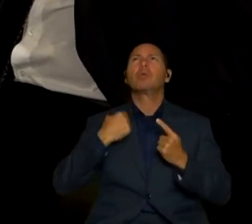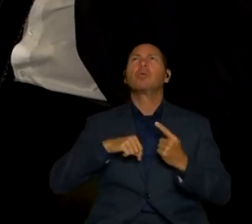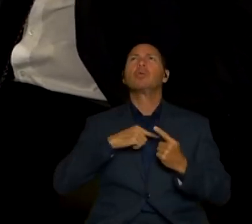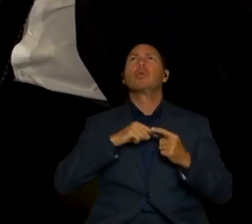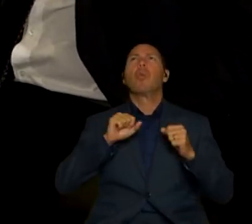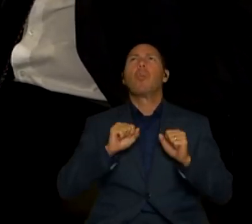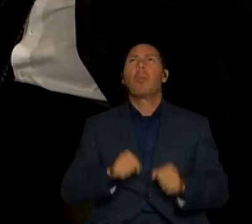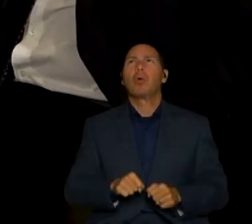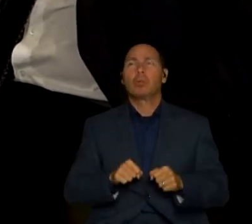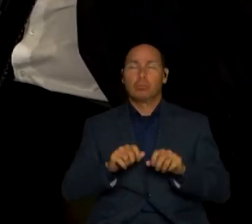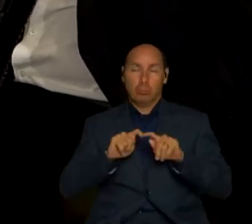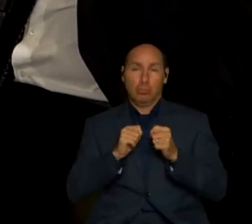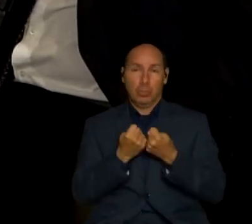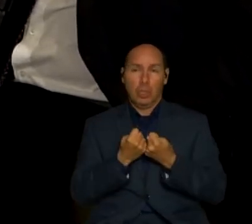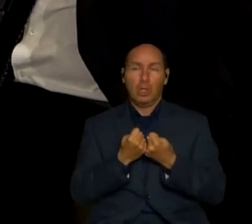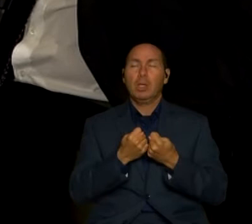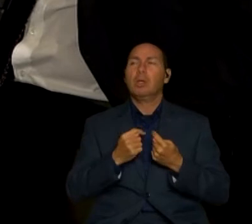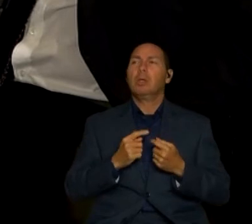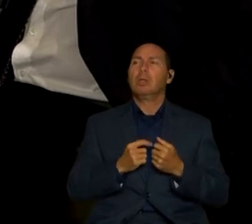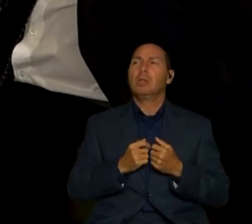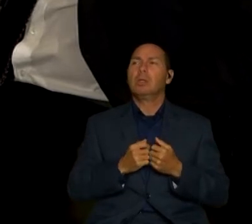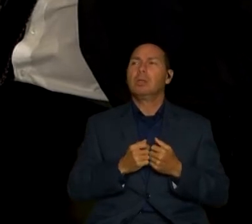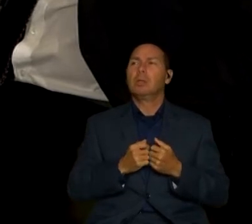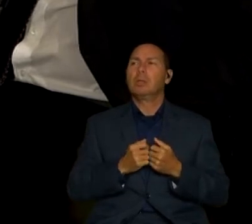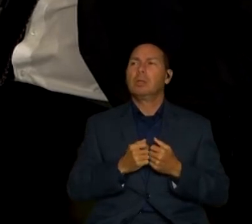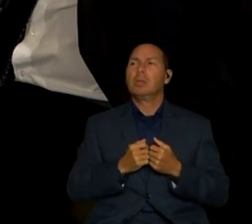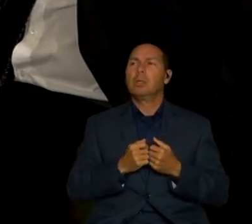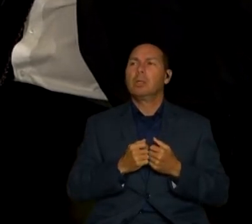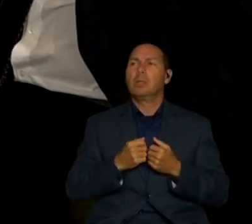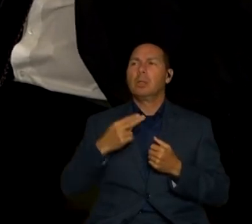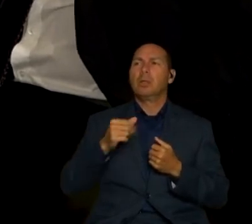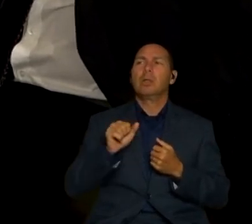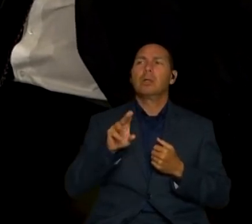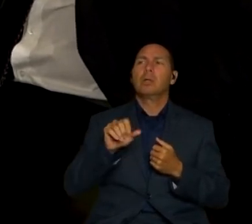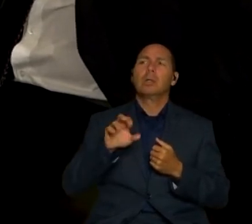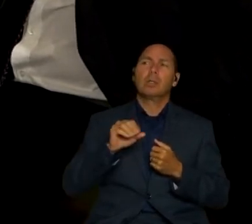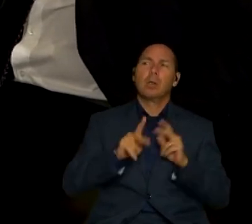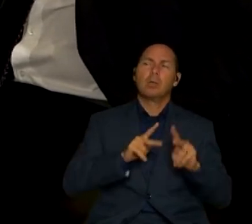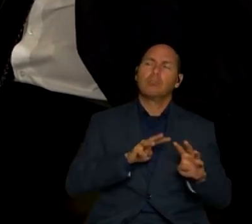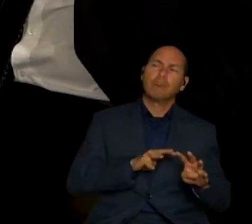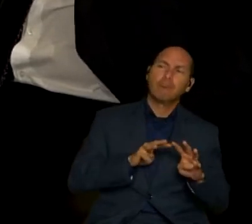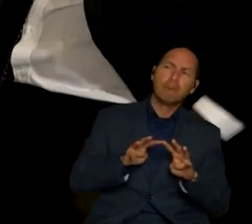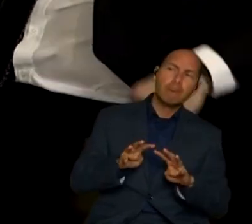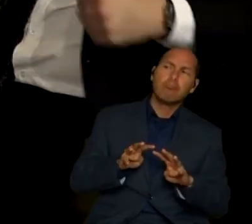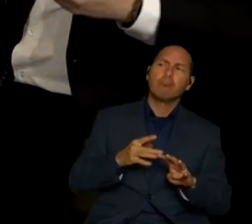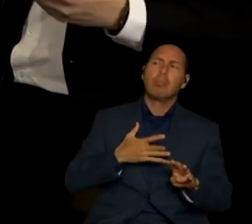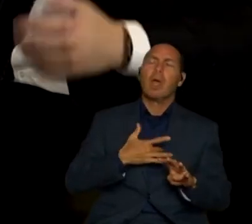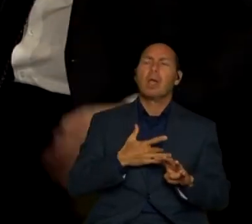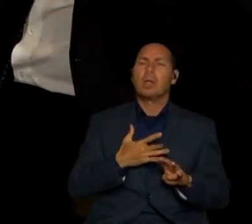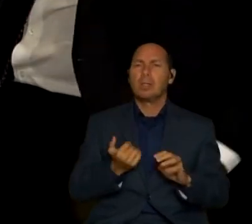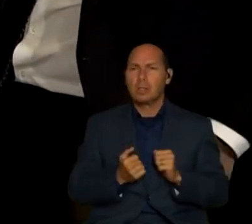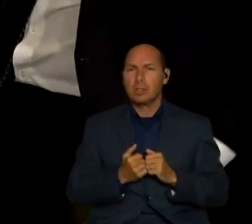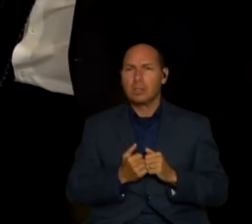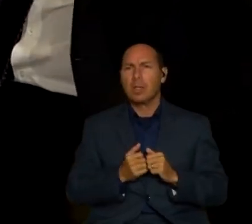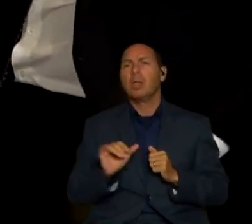actually improve how Hacienda has been perceived. And this comes